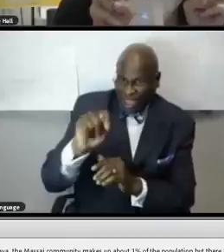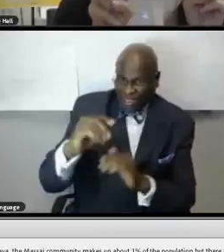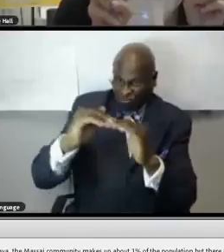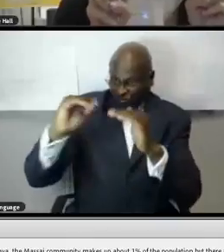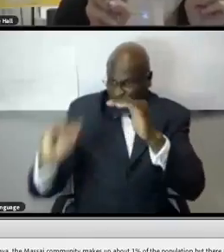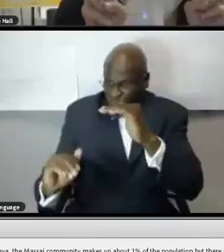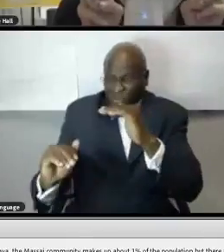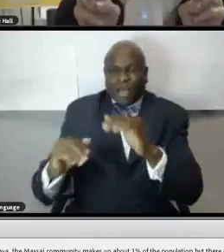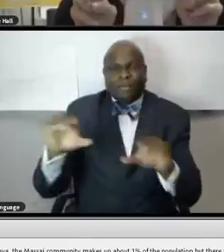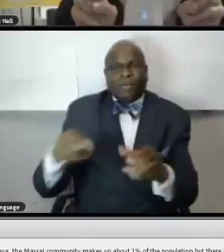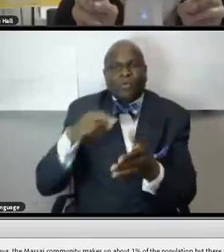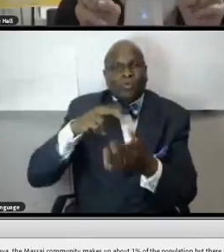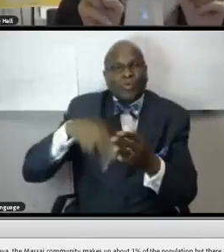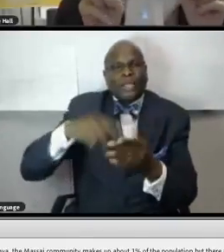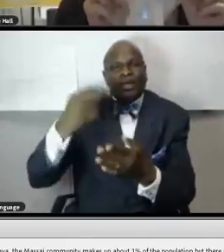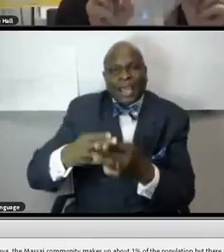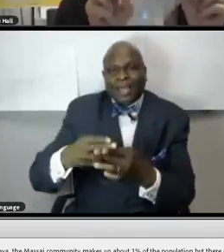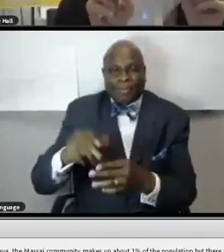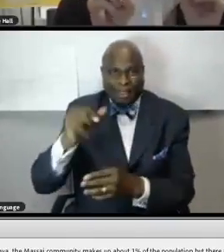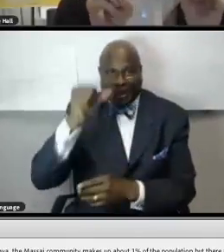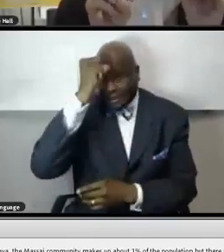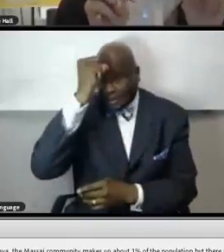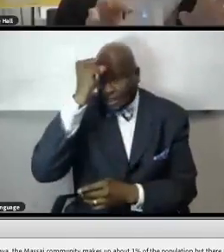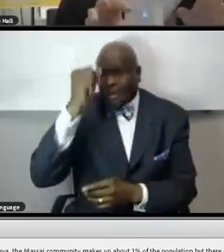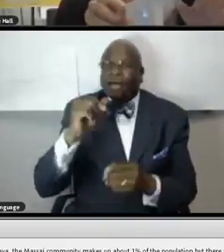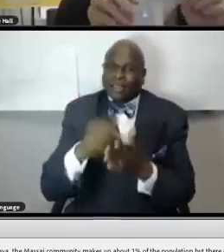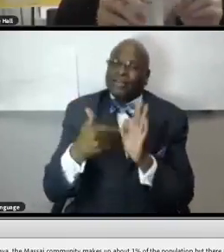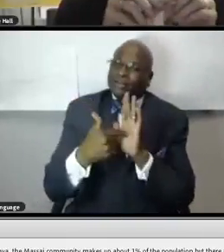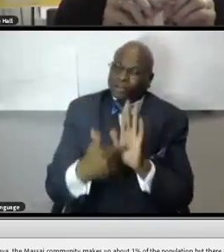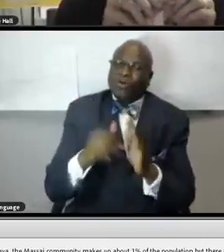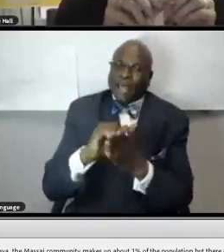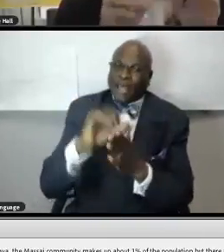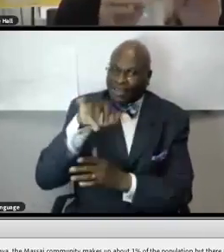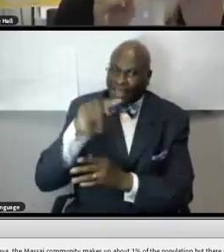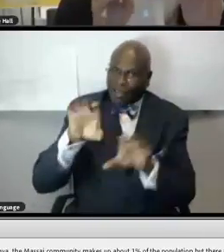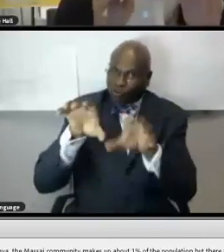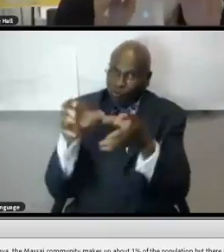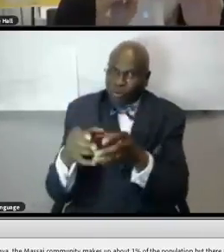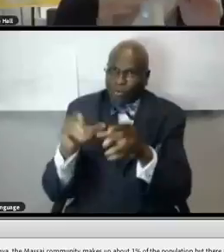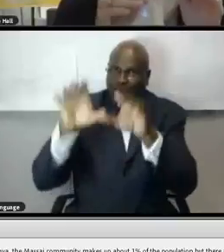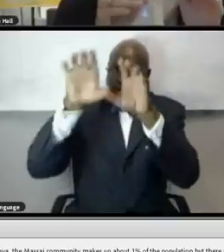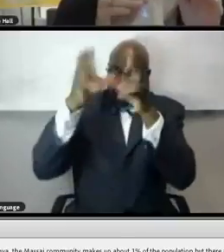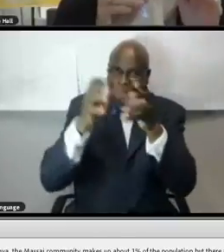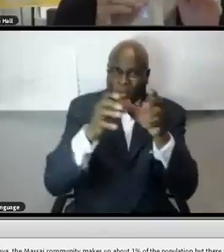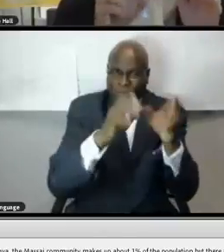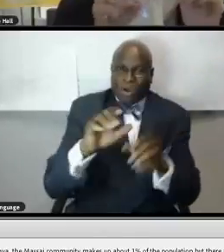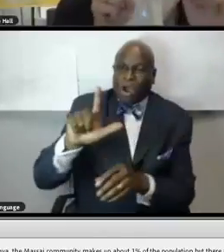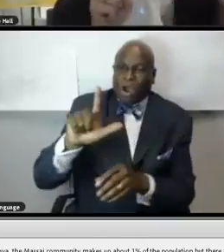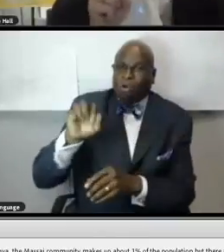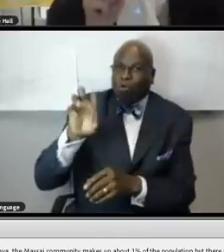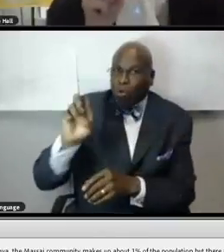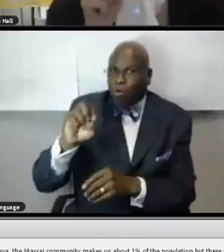by simply reading out a name, which in India is a signal for your caste, lower caste